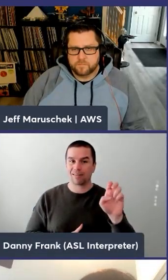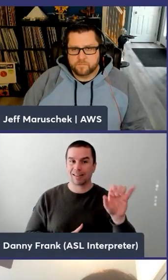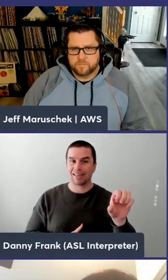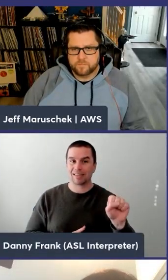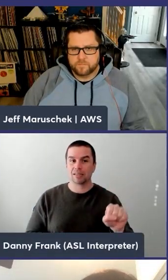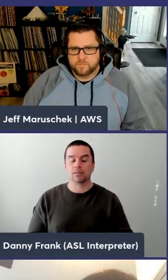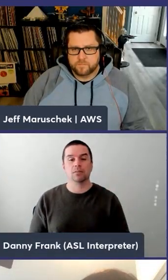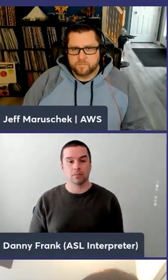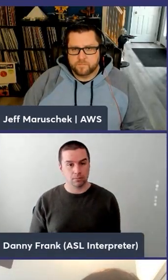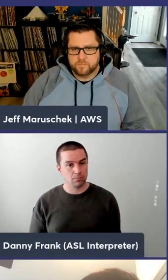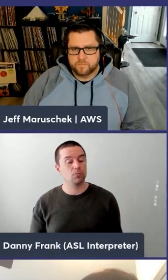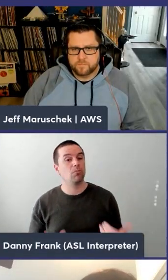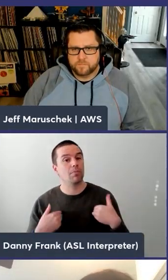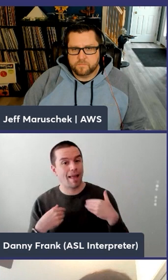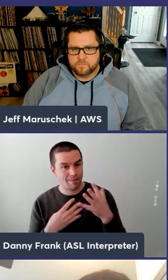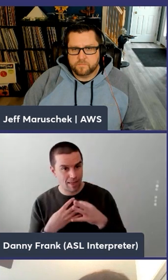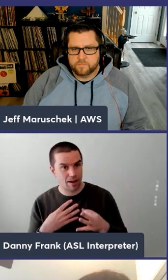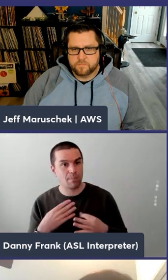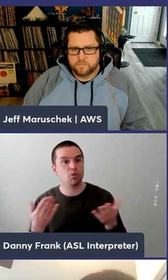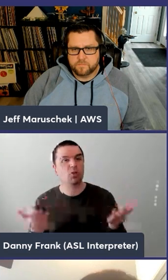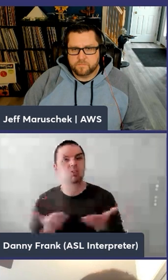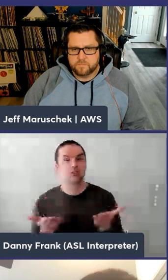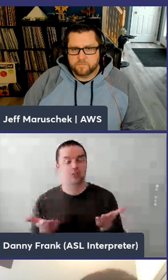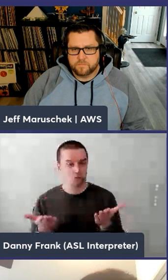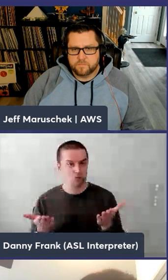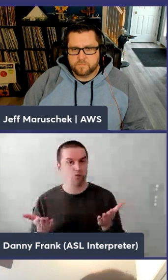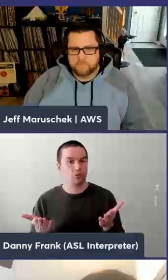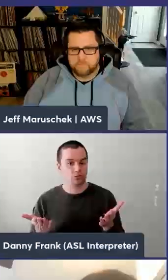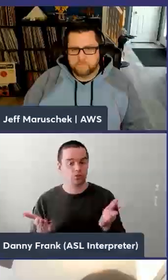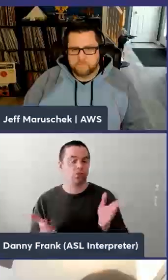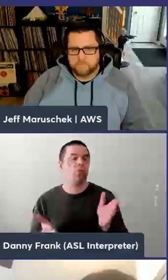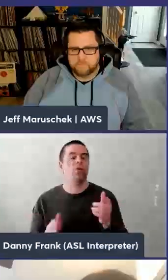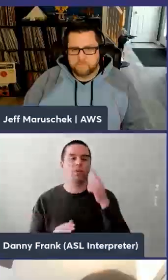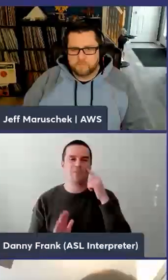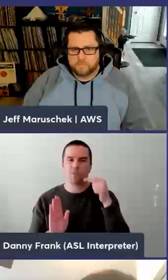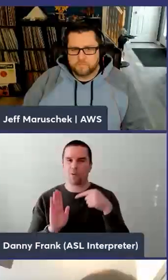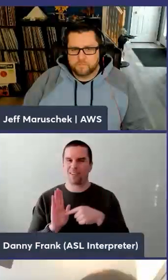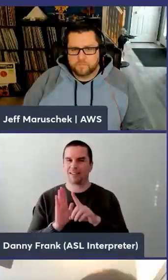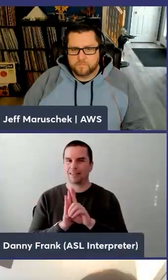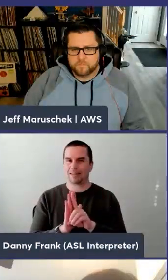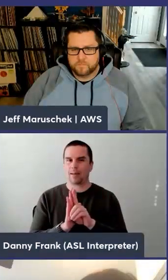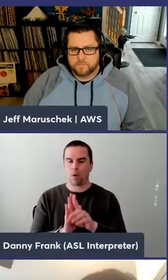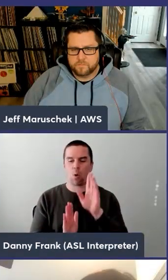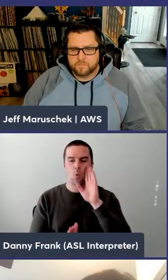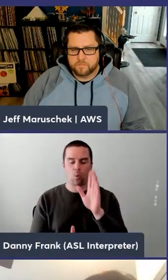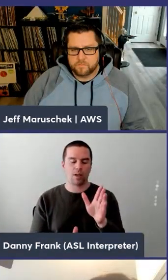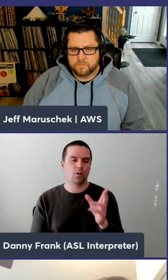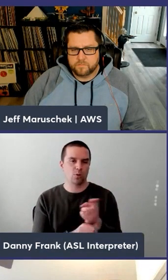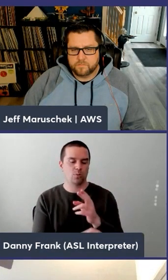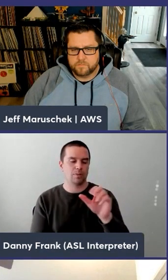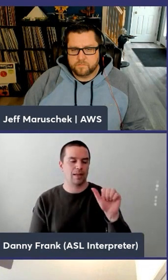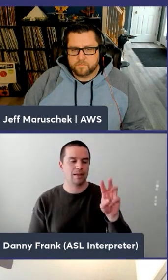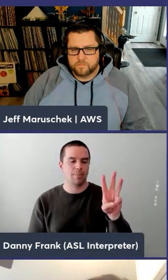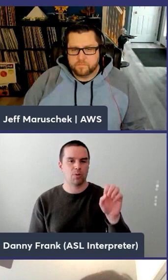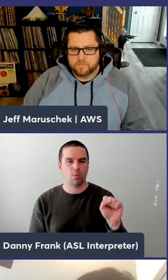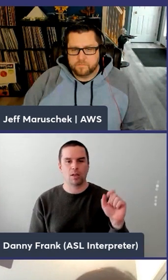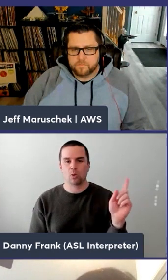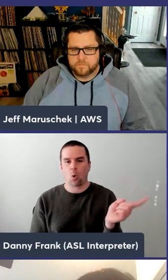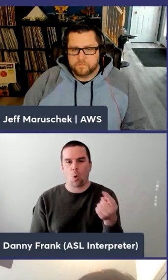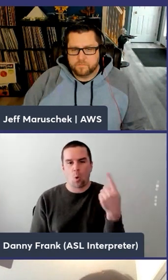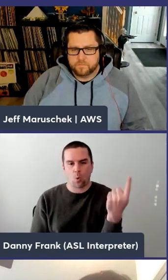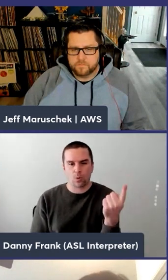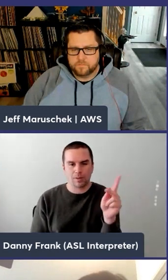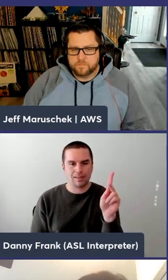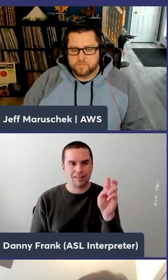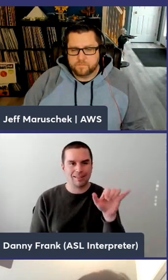have that option. For this demo, I think we'll just go with the AWS own keys. And this is interesting. You can